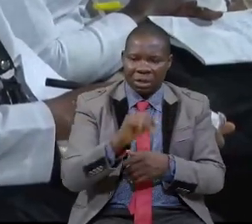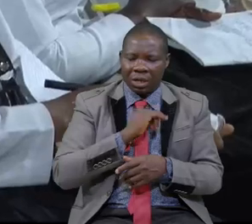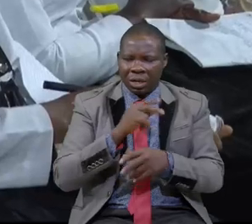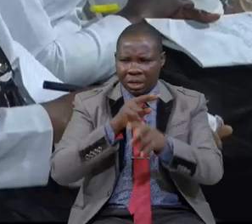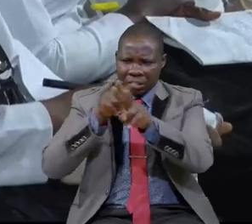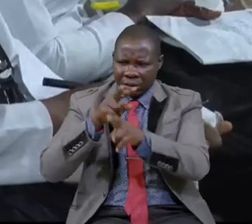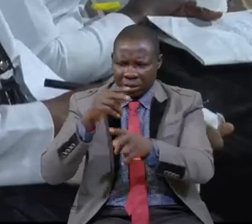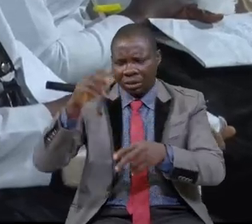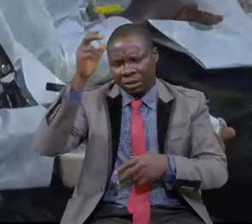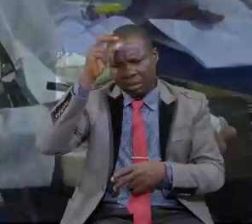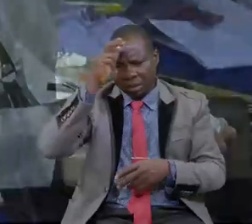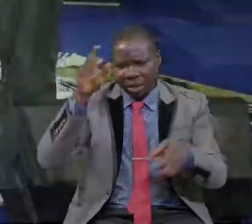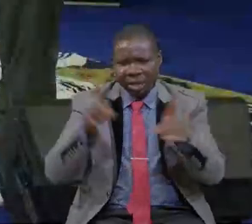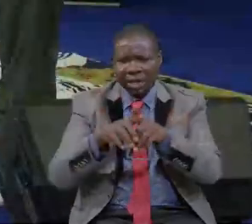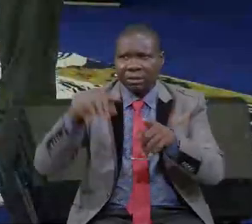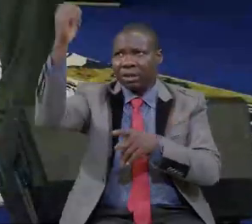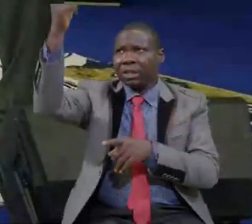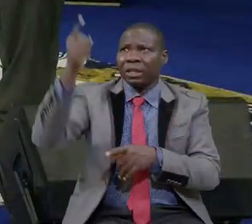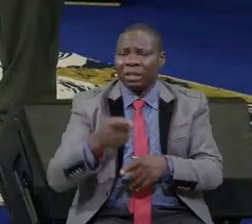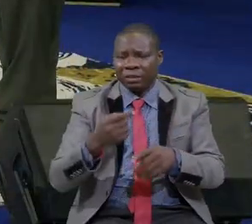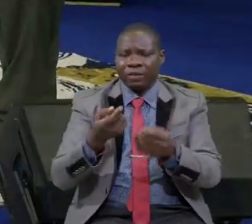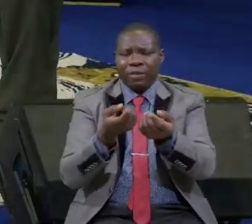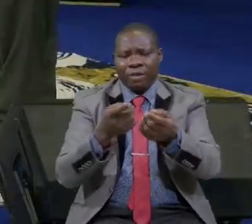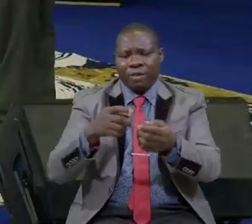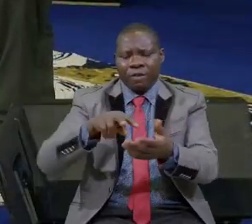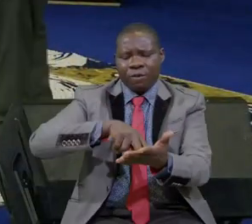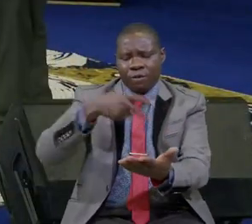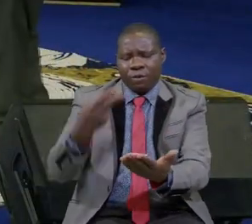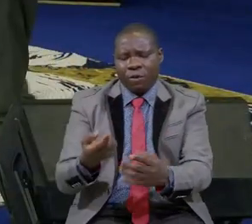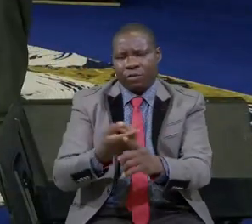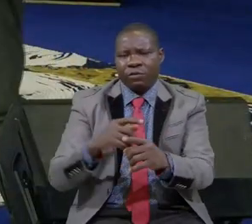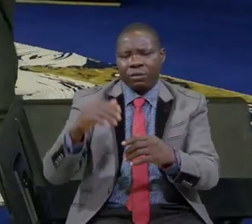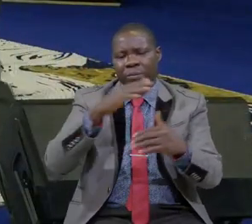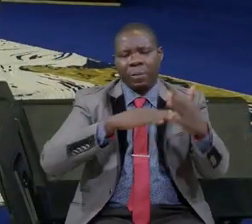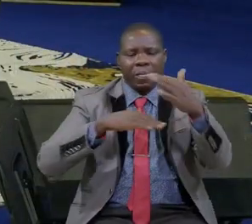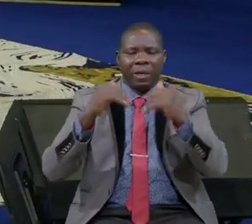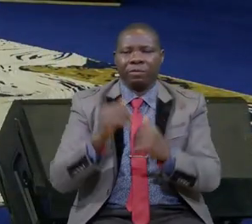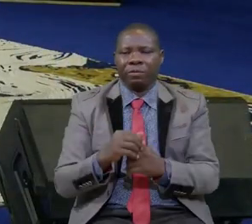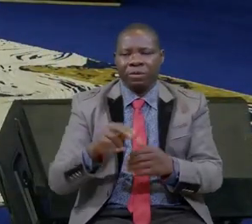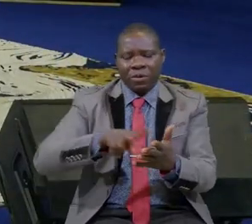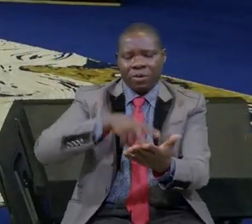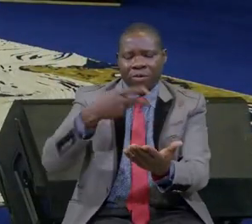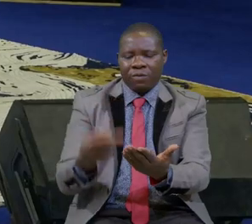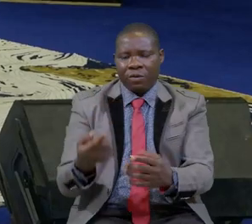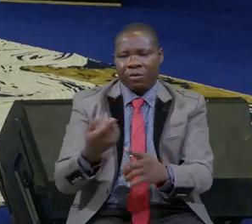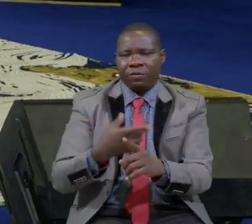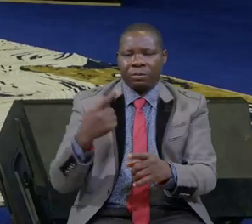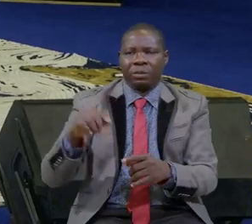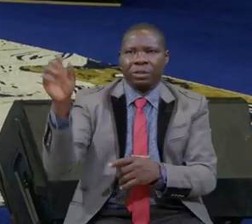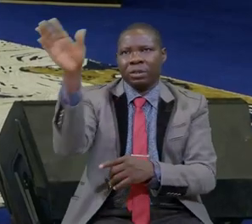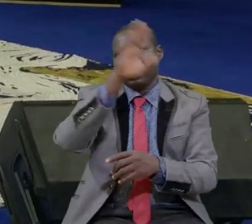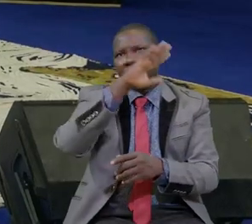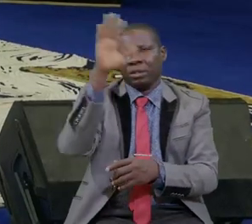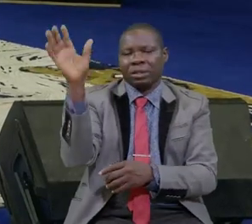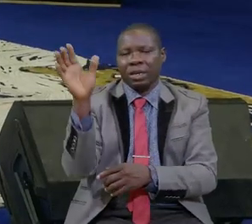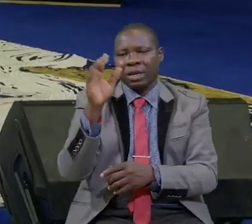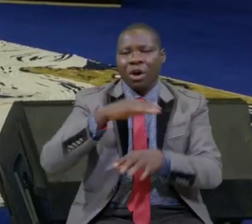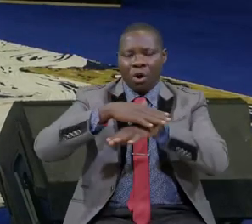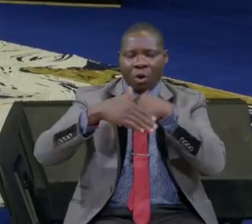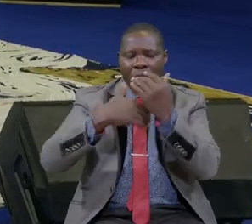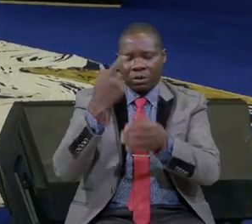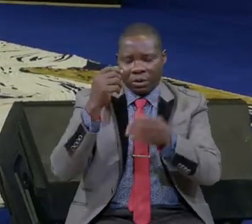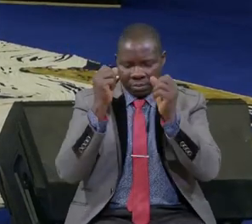as lightning fall from heaven, fall from the sky. All the powers of